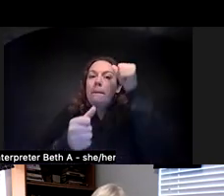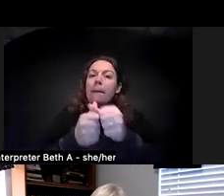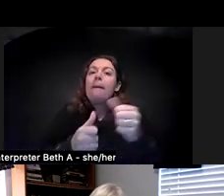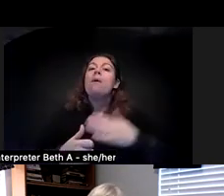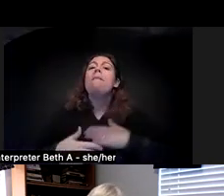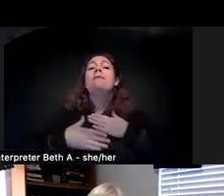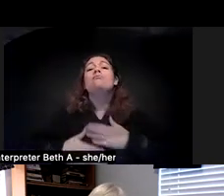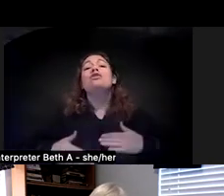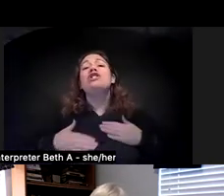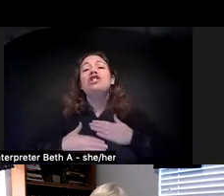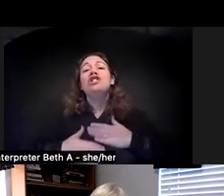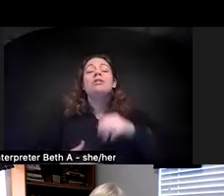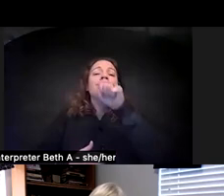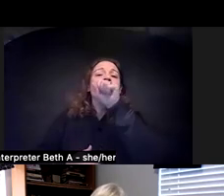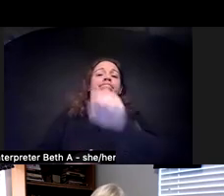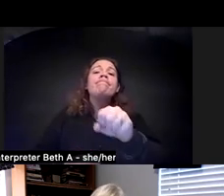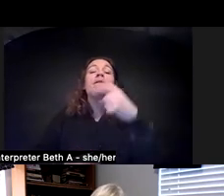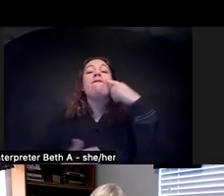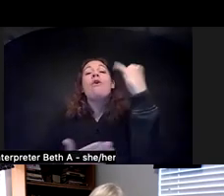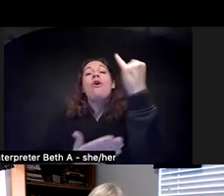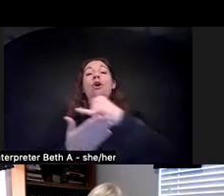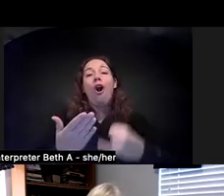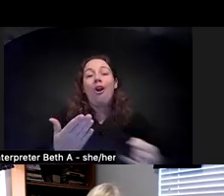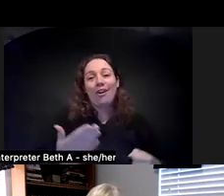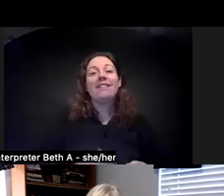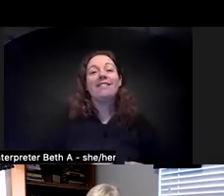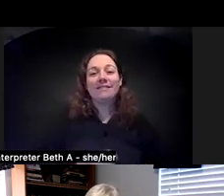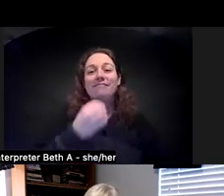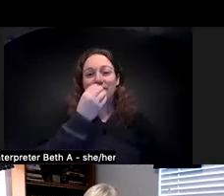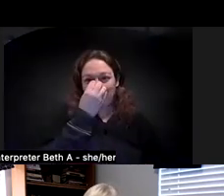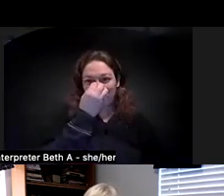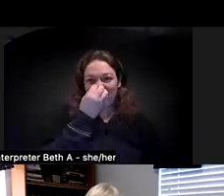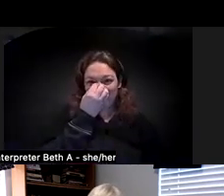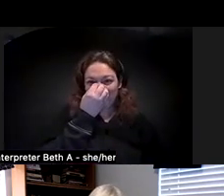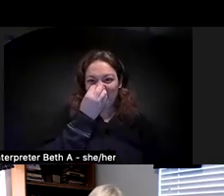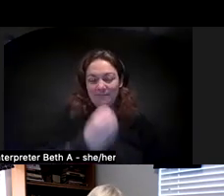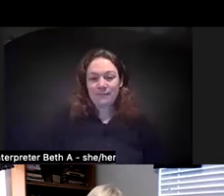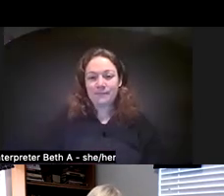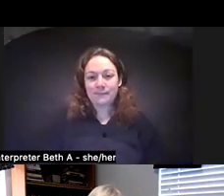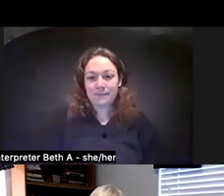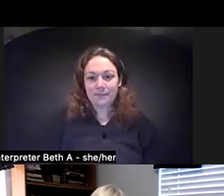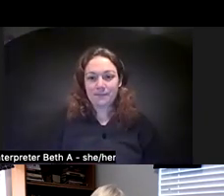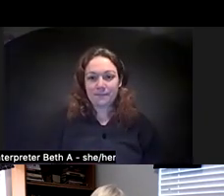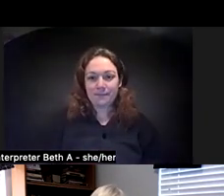the art, even though it's not within a separate segregated program. Next, please.